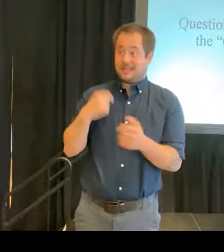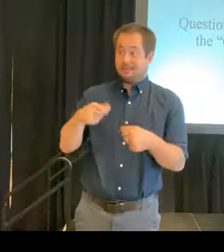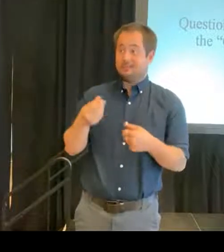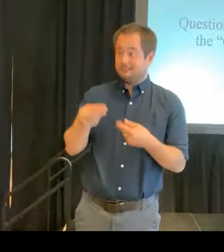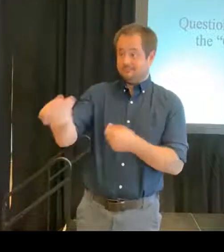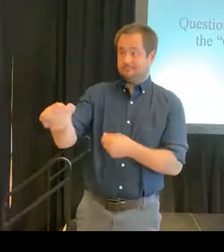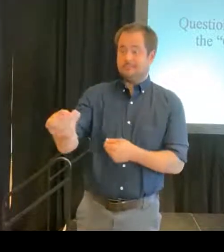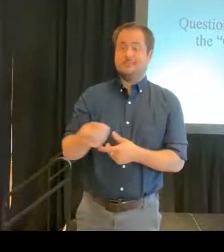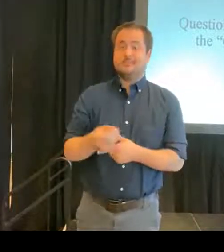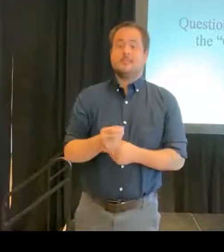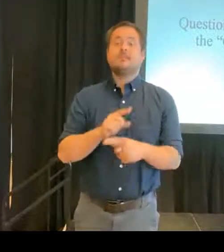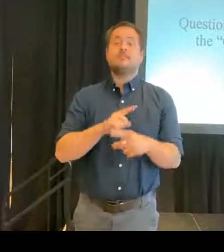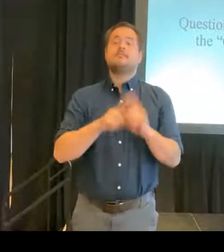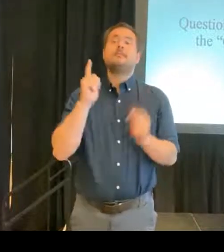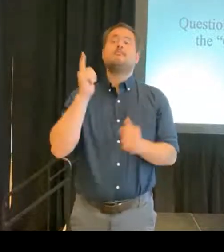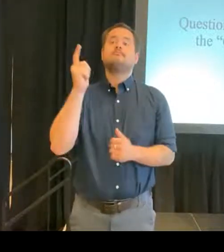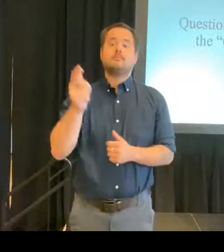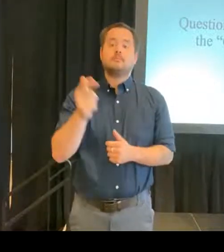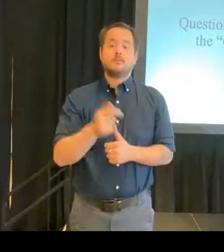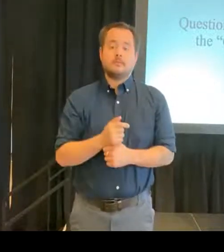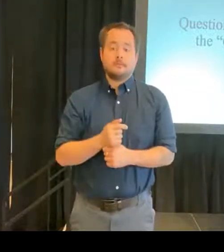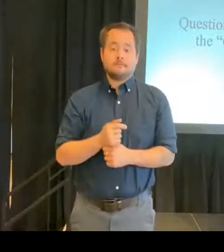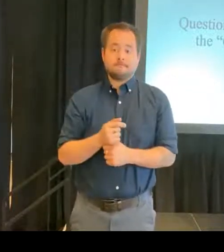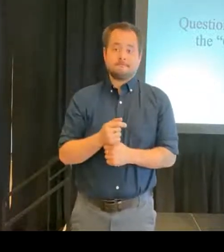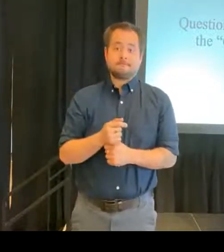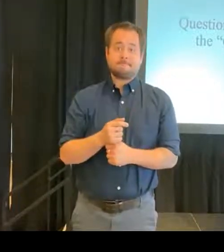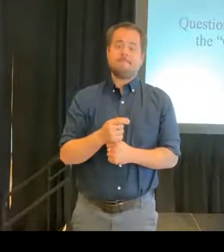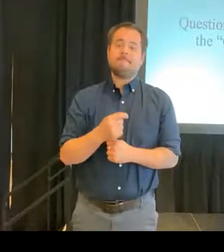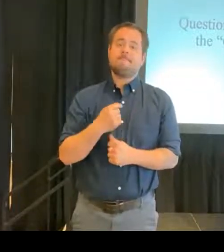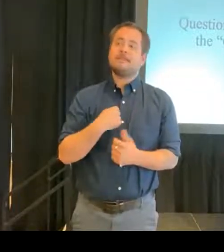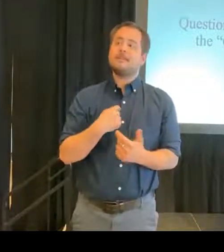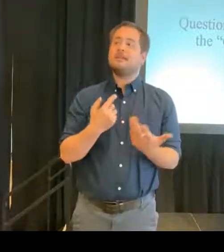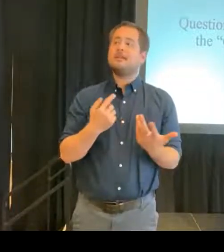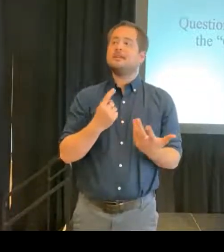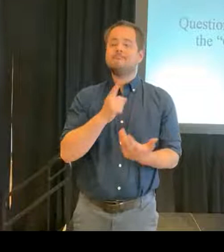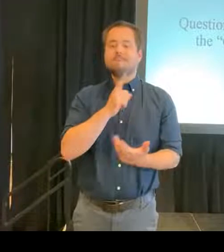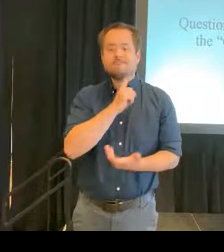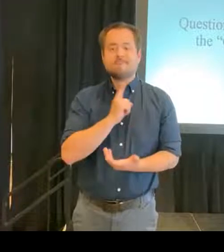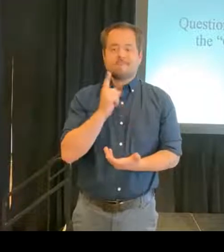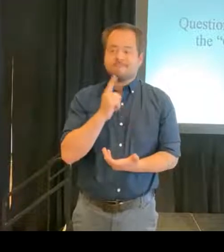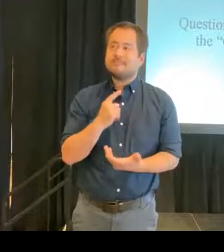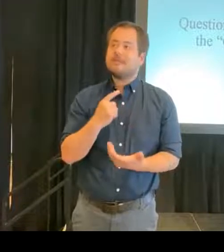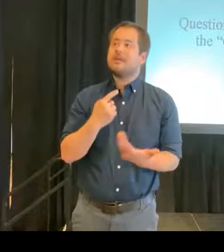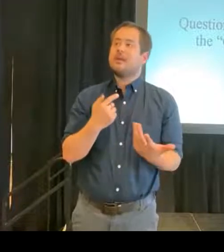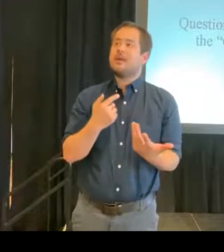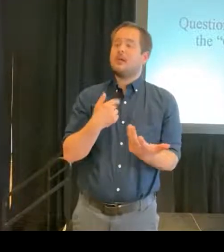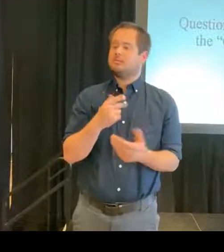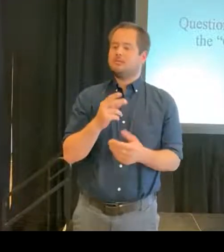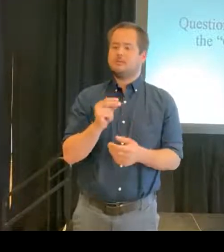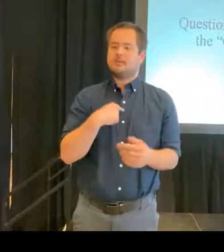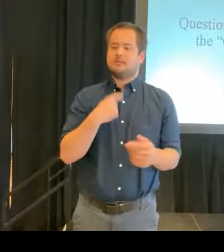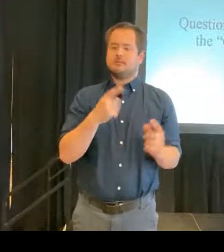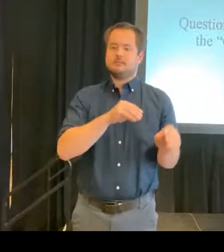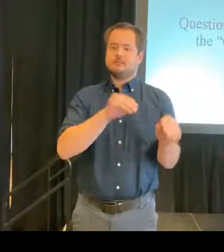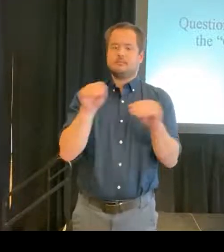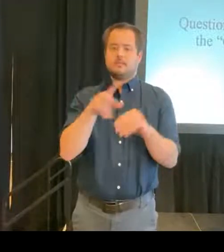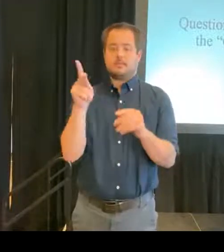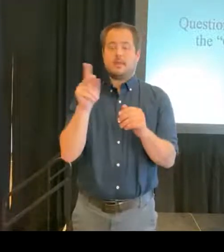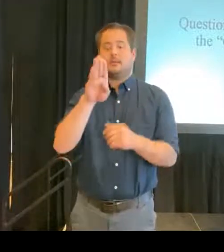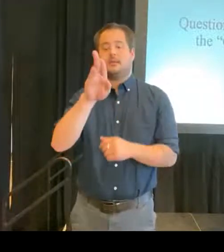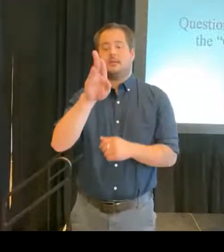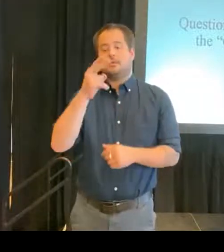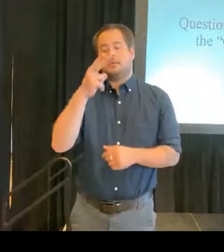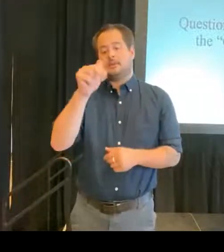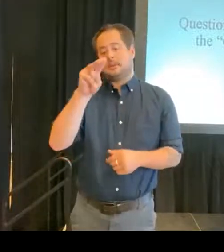later on, I get lonesome for my mother and my other siblings, and I'm back in Birmingham. Now, I'm back